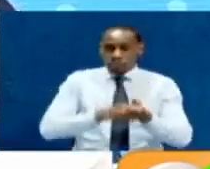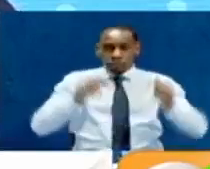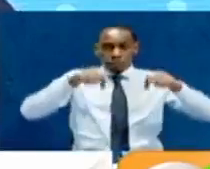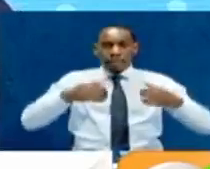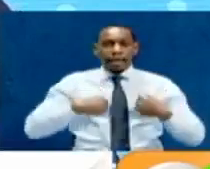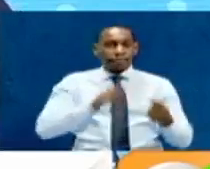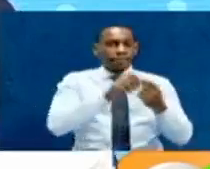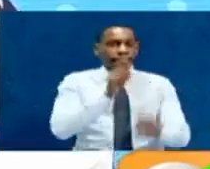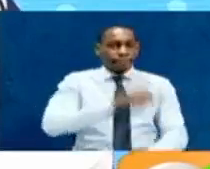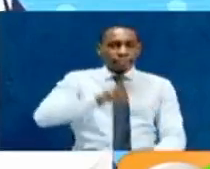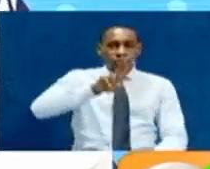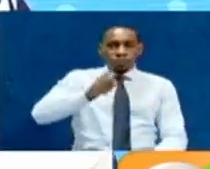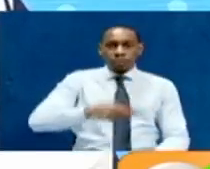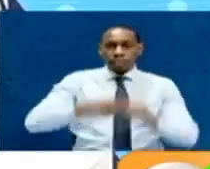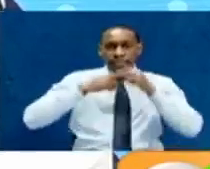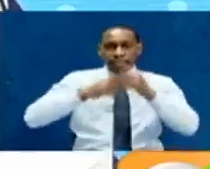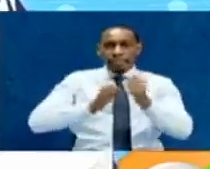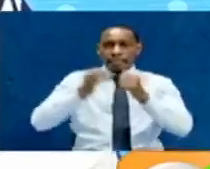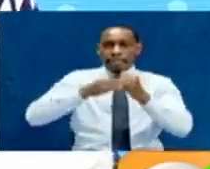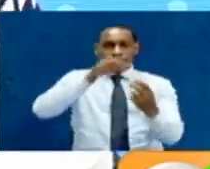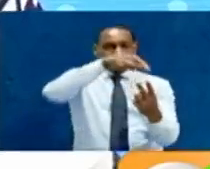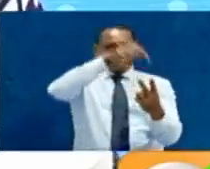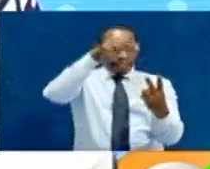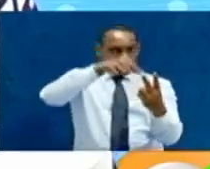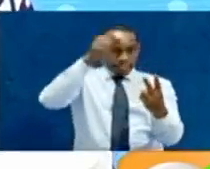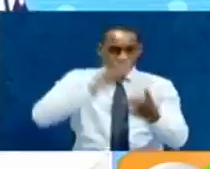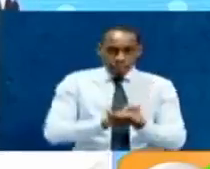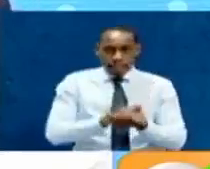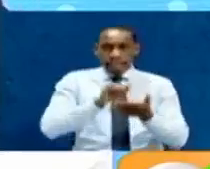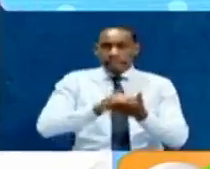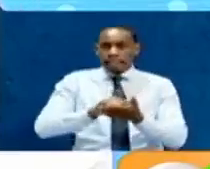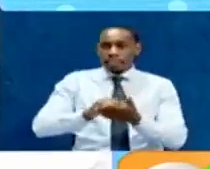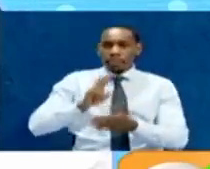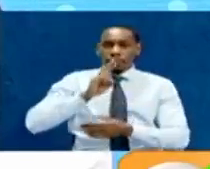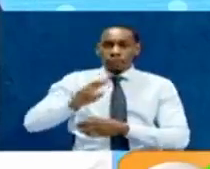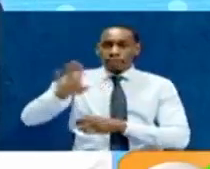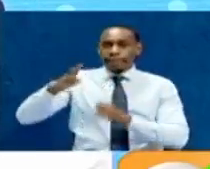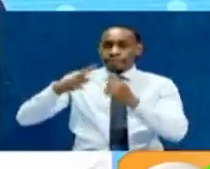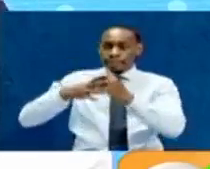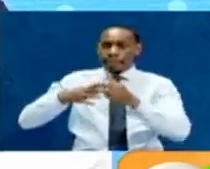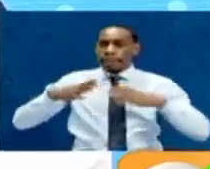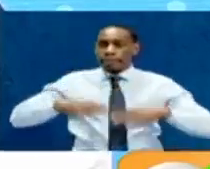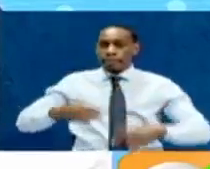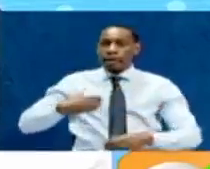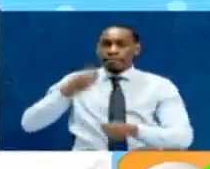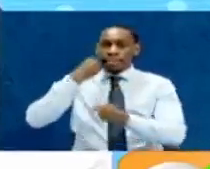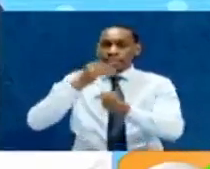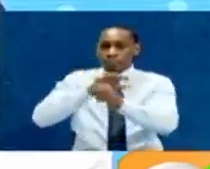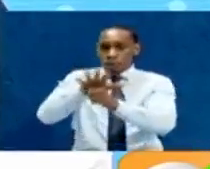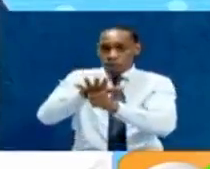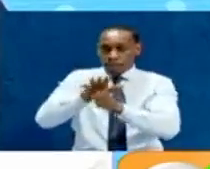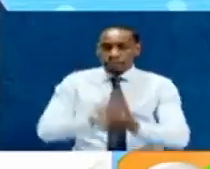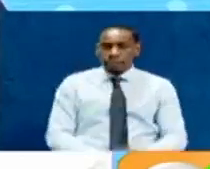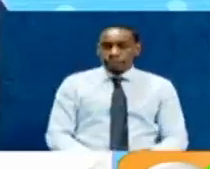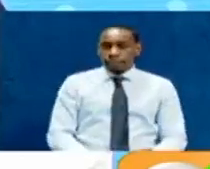Today, we have tested 2,718 samples, out of which 259 people have tested positive